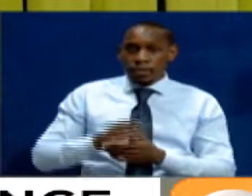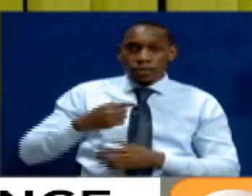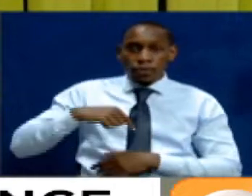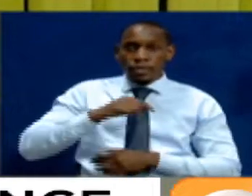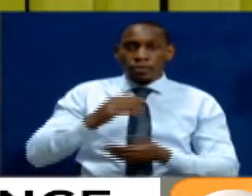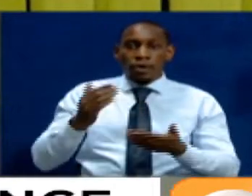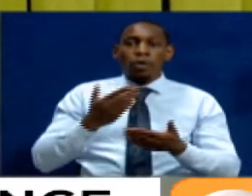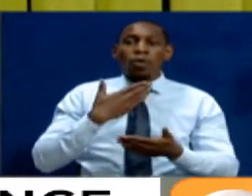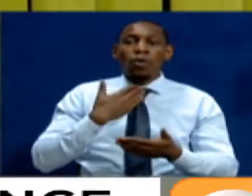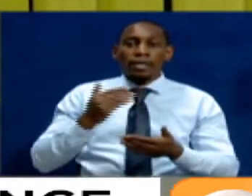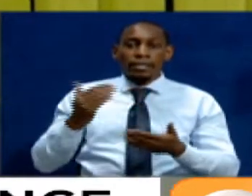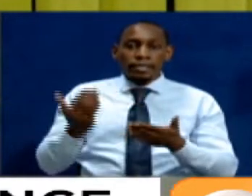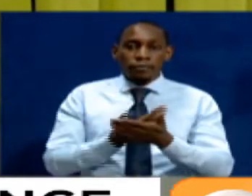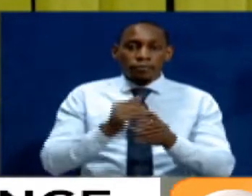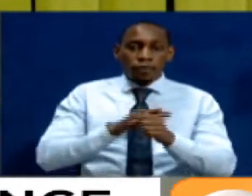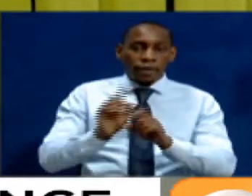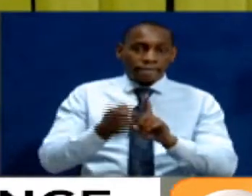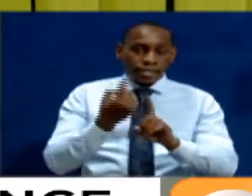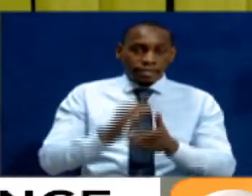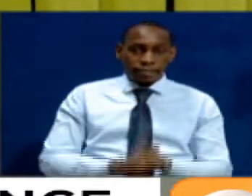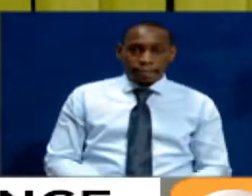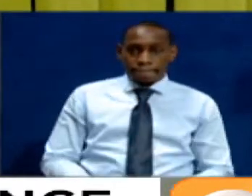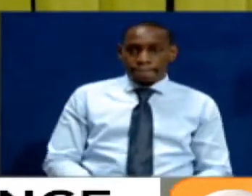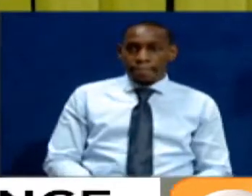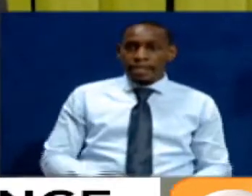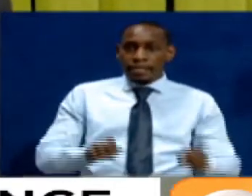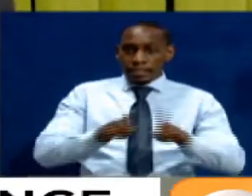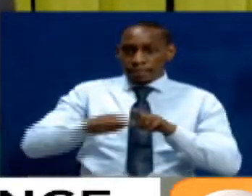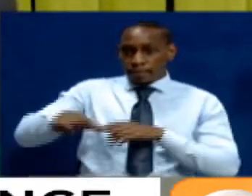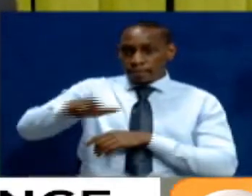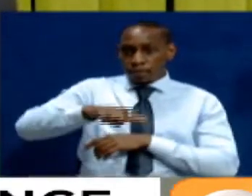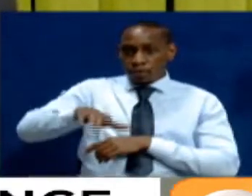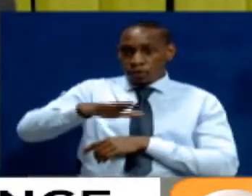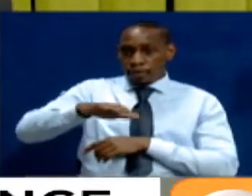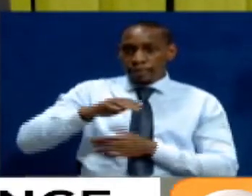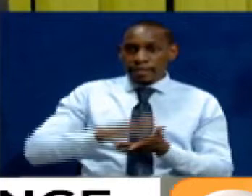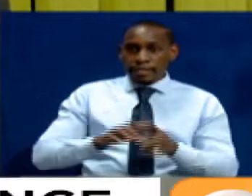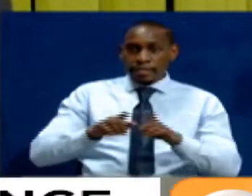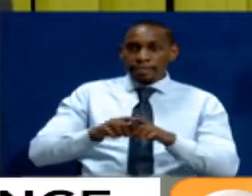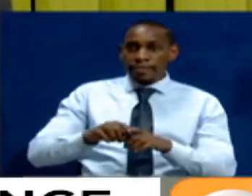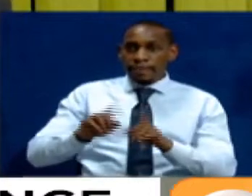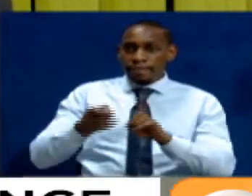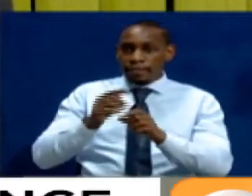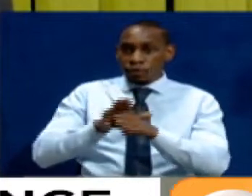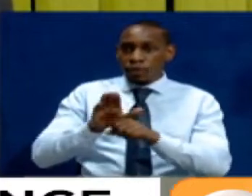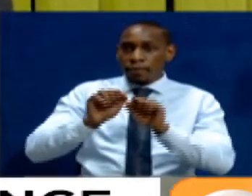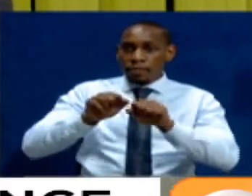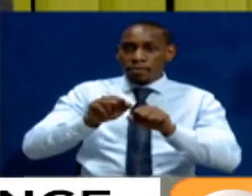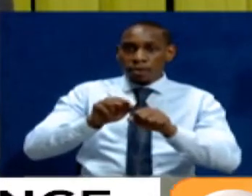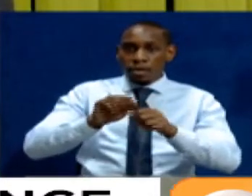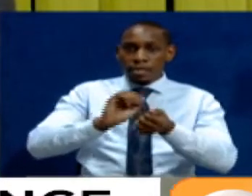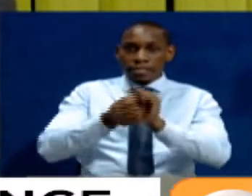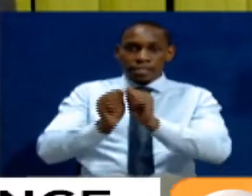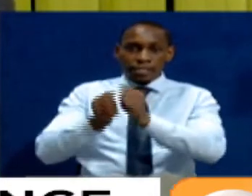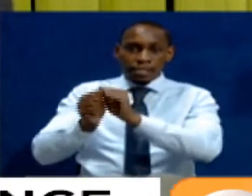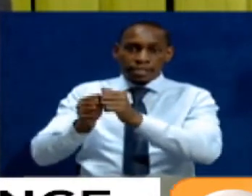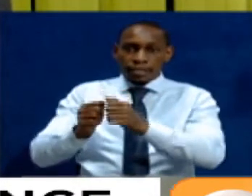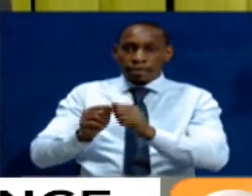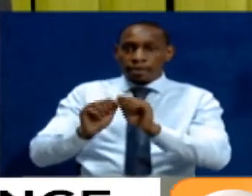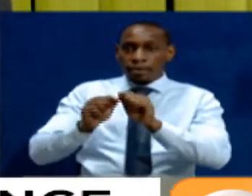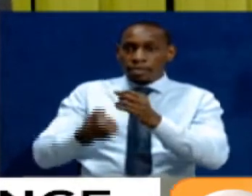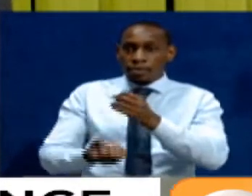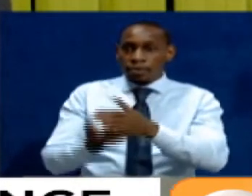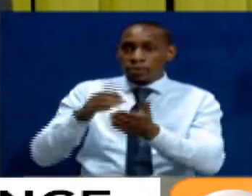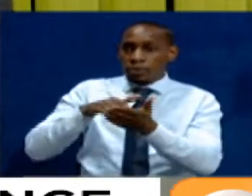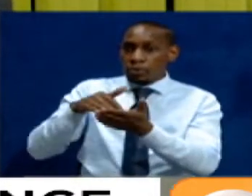with the old variant. But even in our own local environment, this old variant can mutate and give us either a